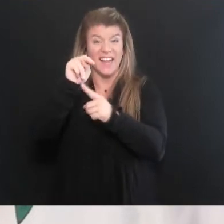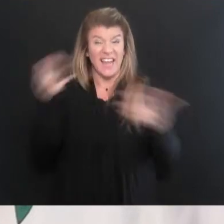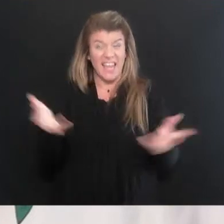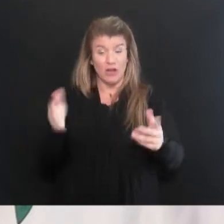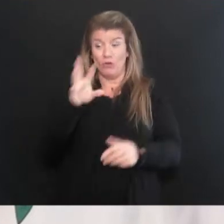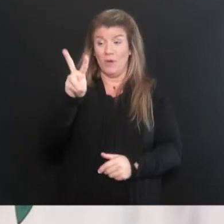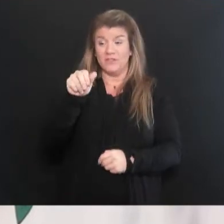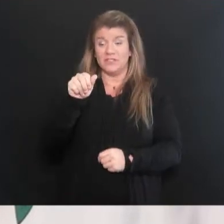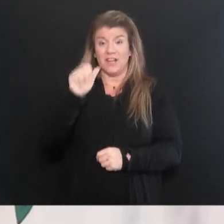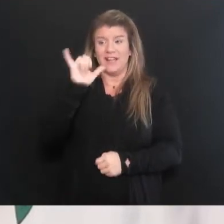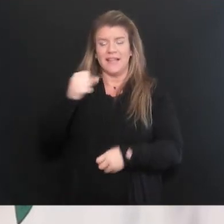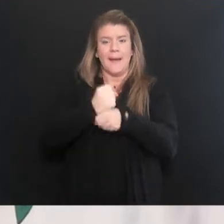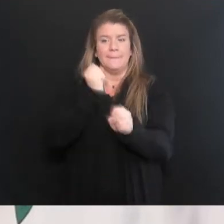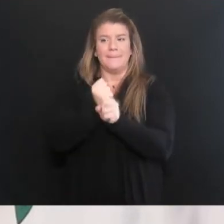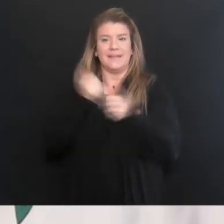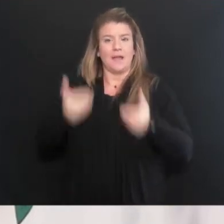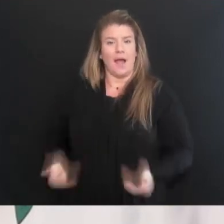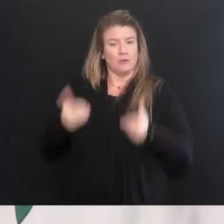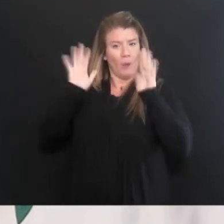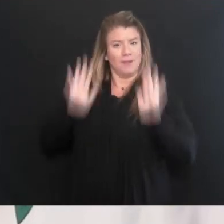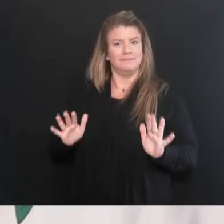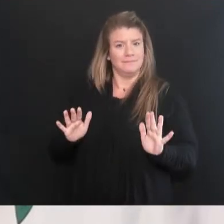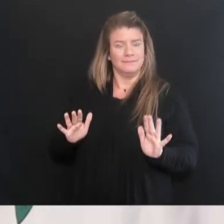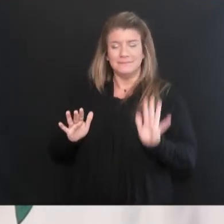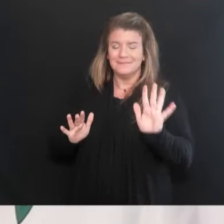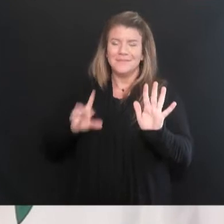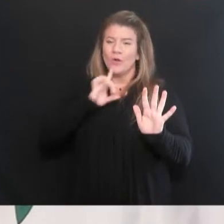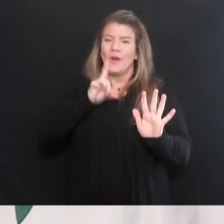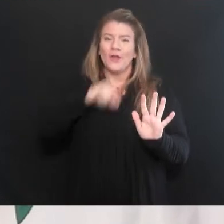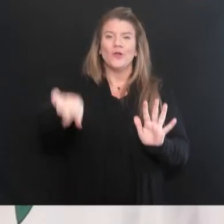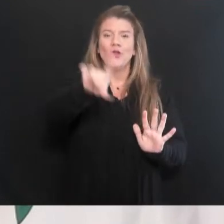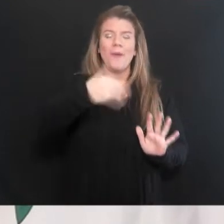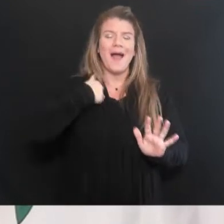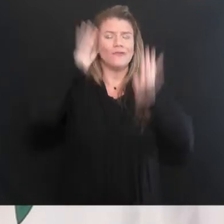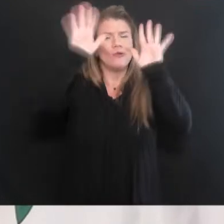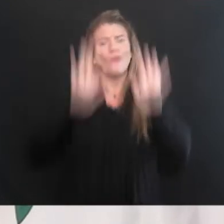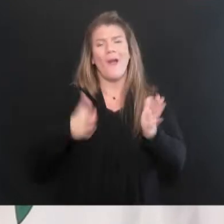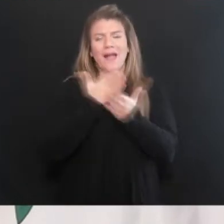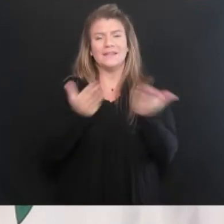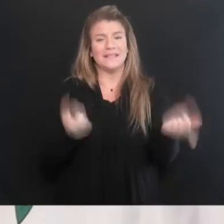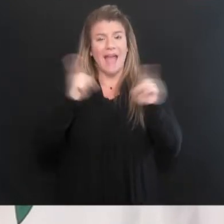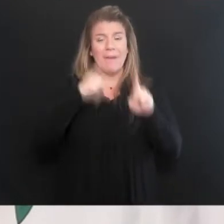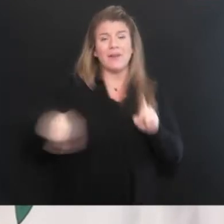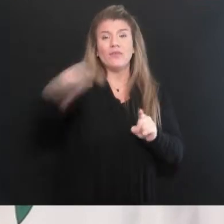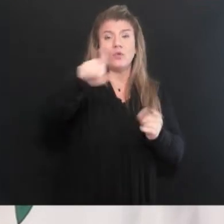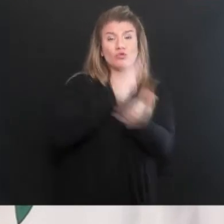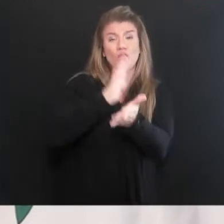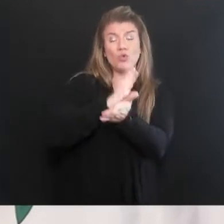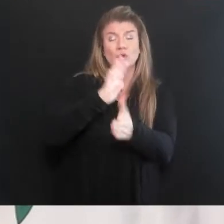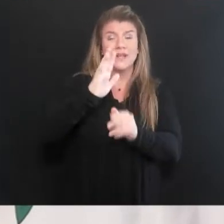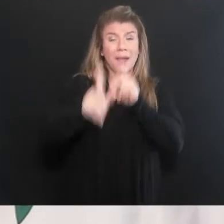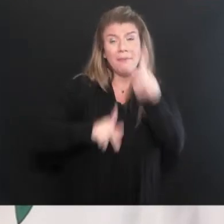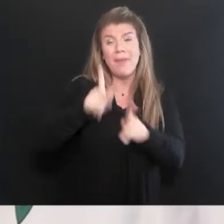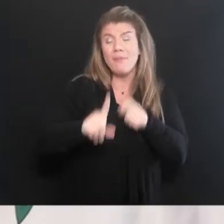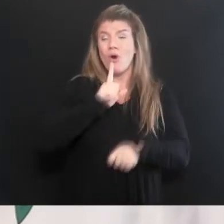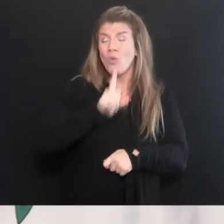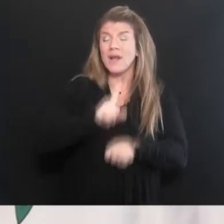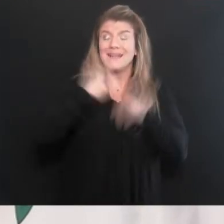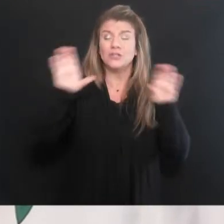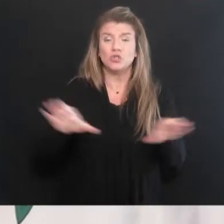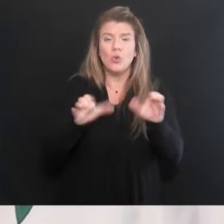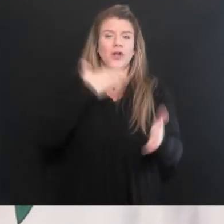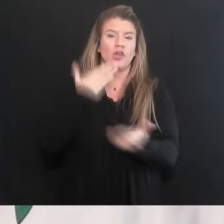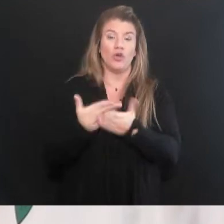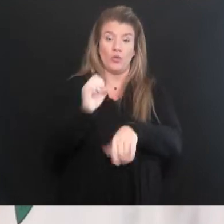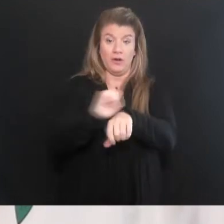great, it's unbelievable. So I'll tell you, you got a lot of stuff, at those schools going on that people are really doing great work.